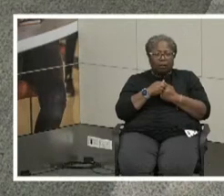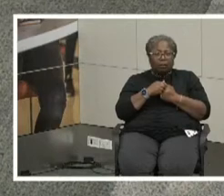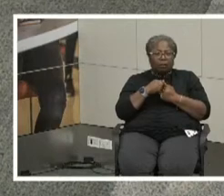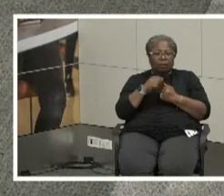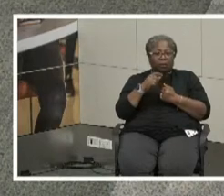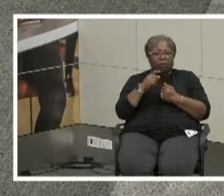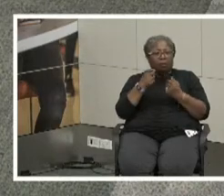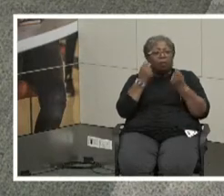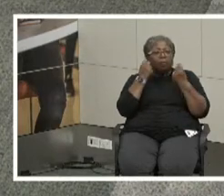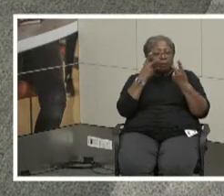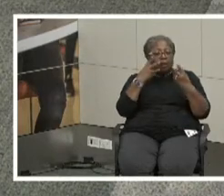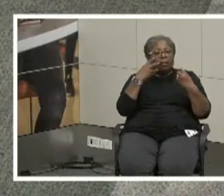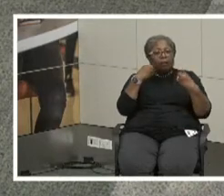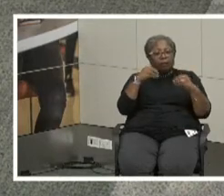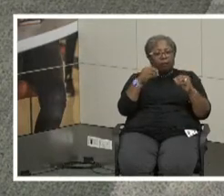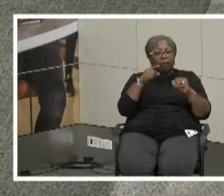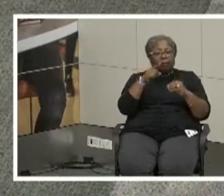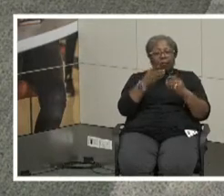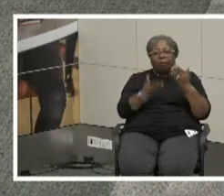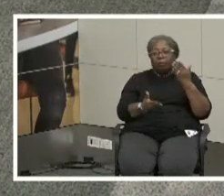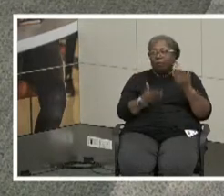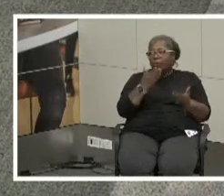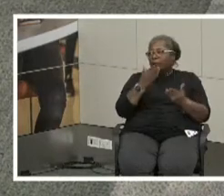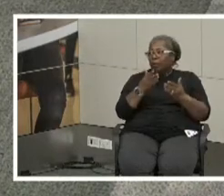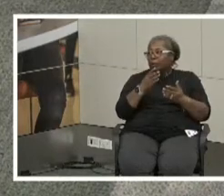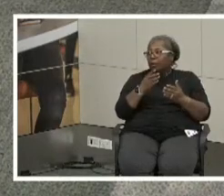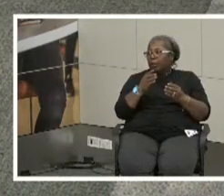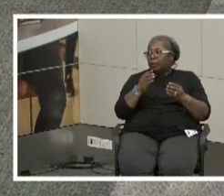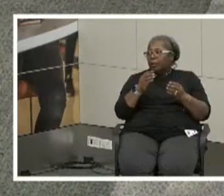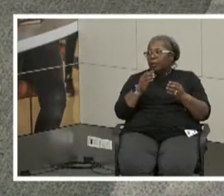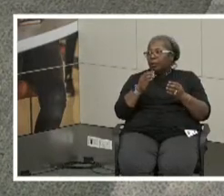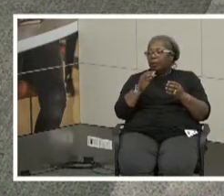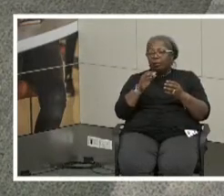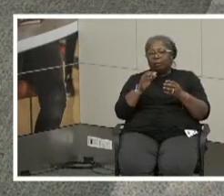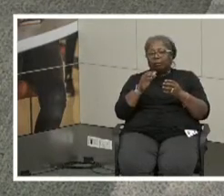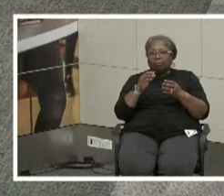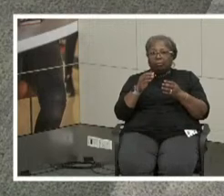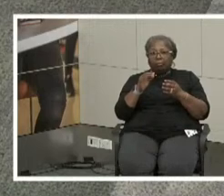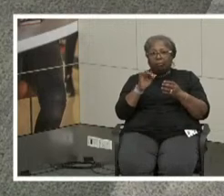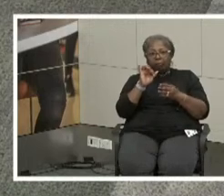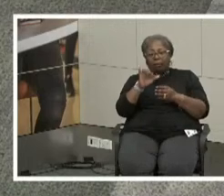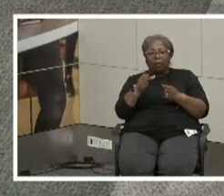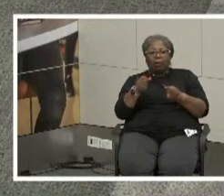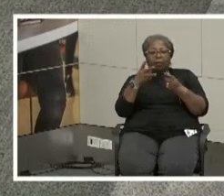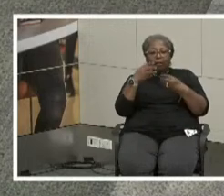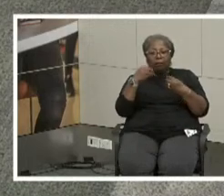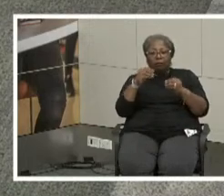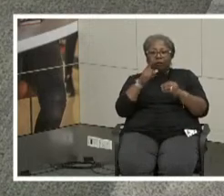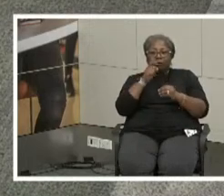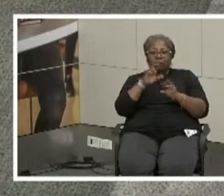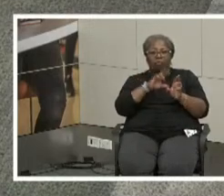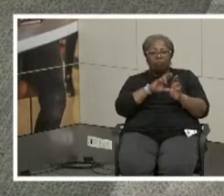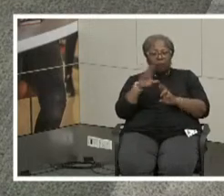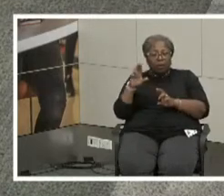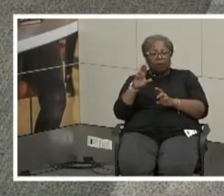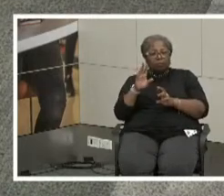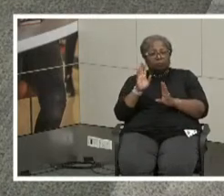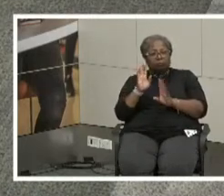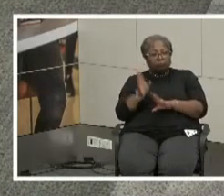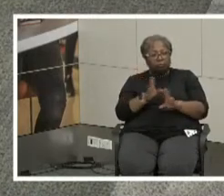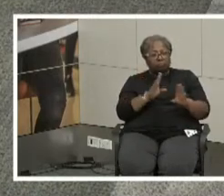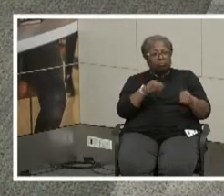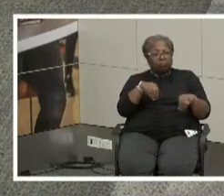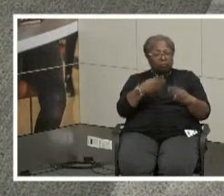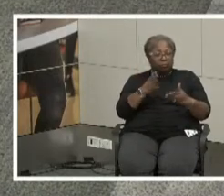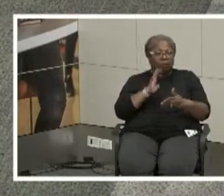a lot of vendors there there were probably that many vendors um that were ready prepared to give